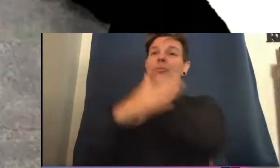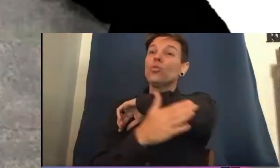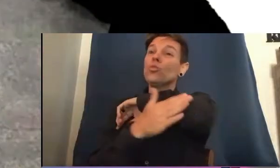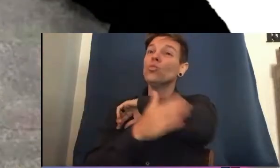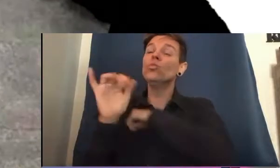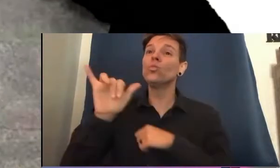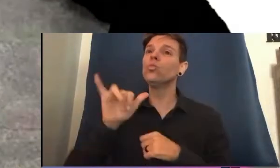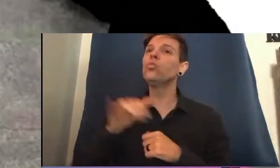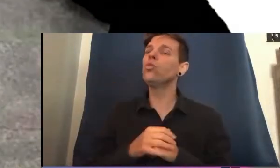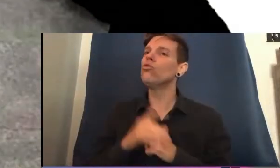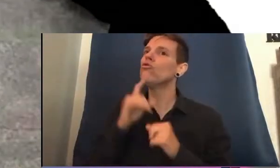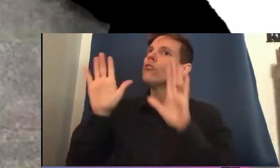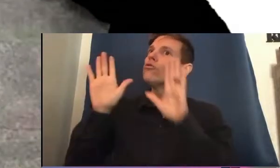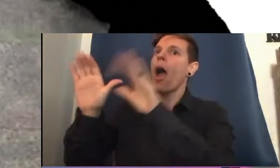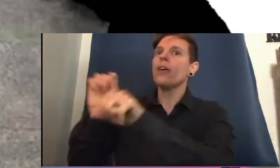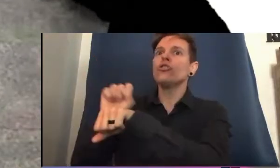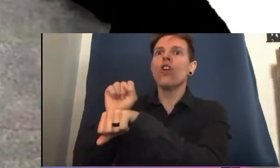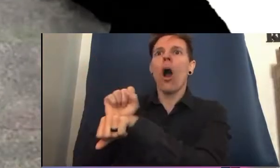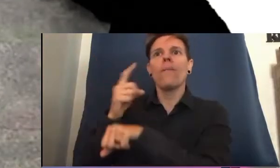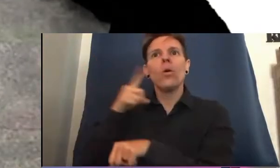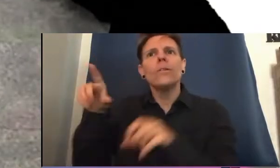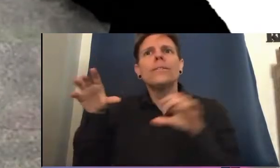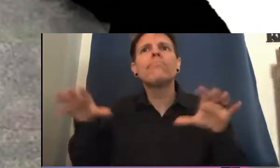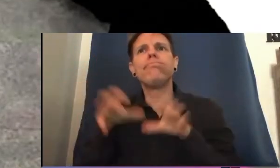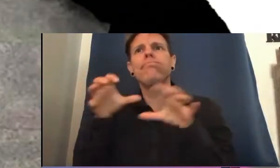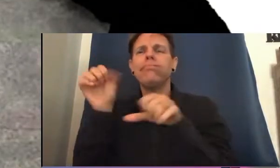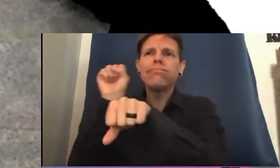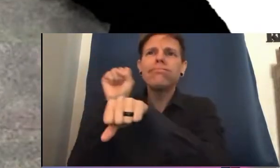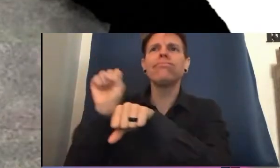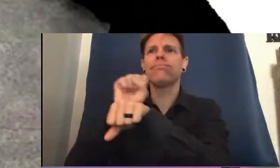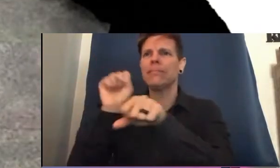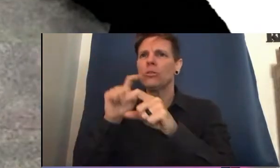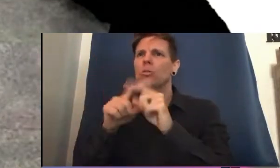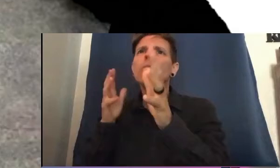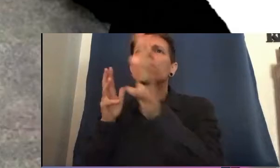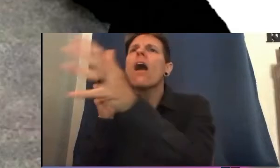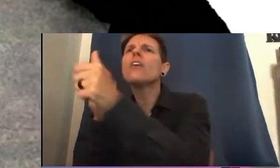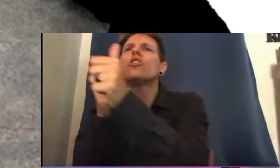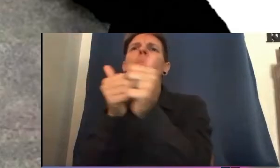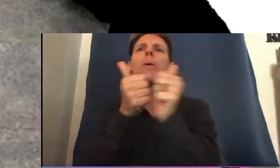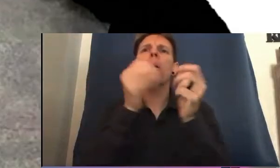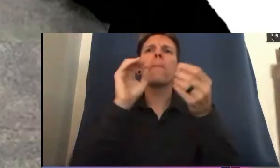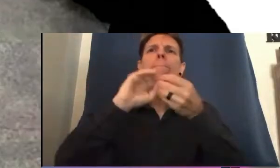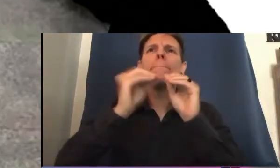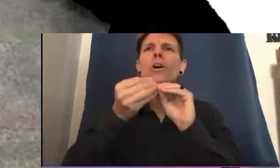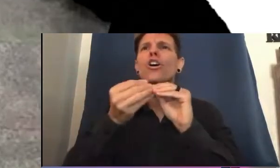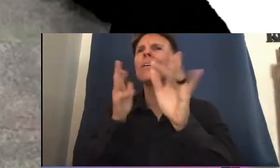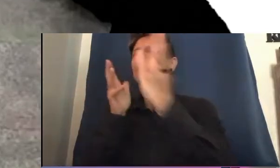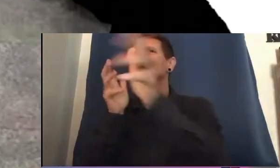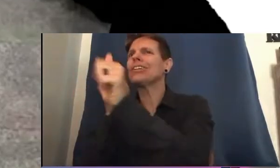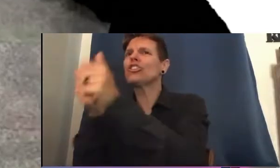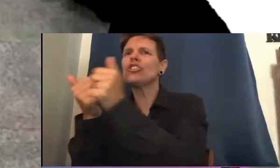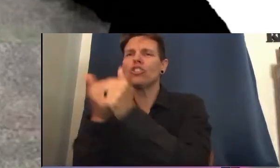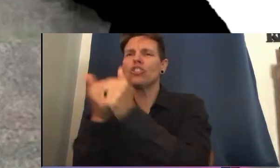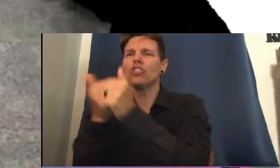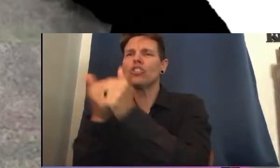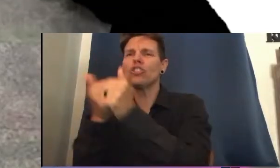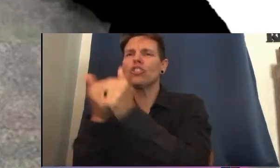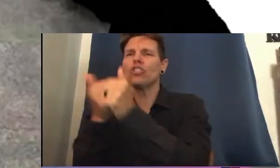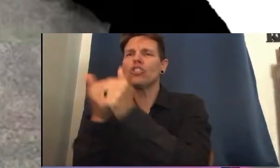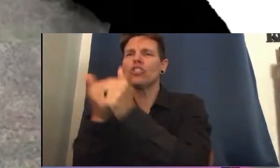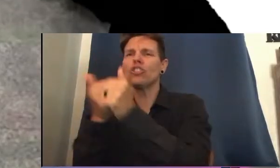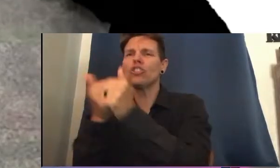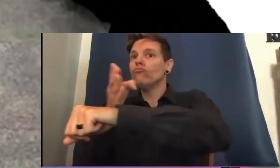for the efforts to mitigate that. We saw several years, I think 3 years, and then what we saw last year with a little bit of a rebound, and